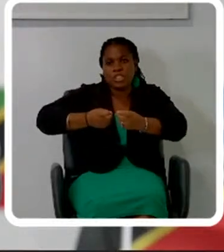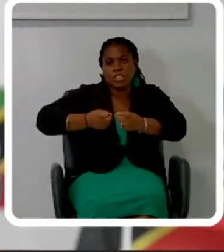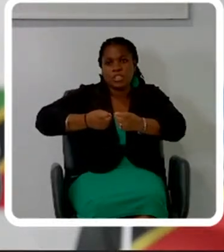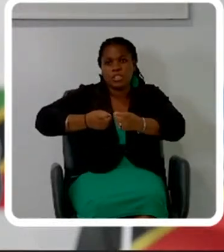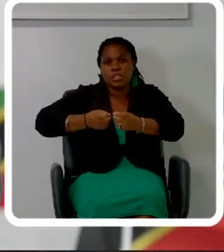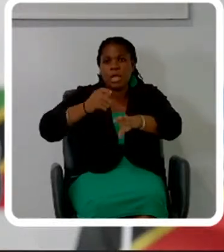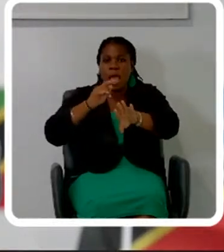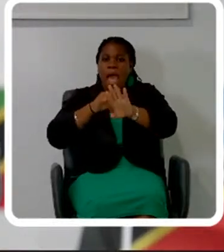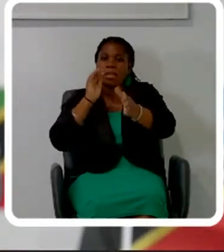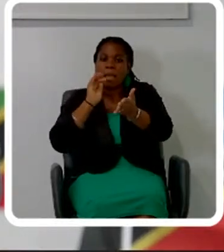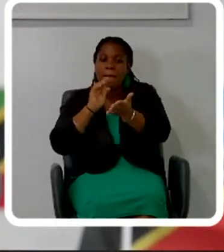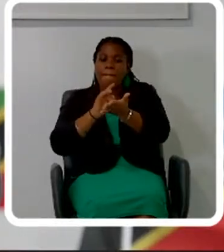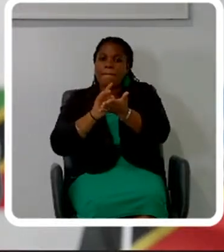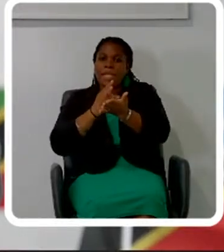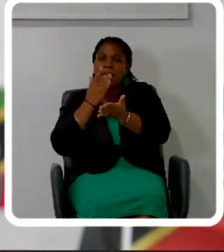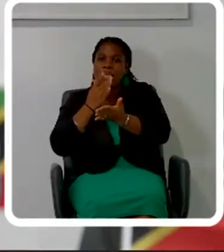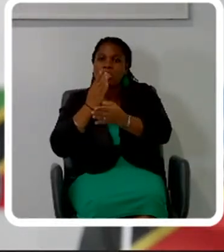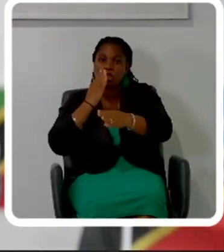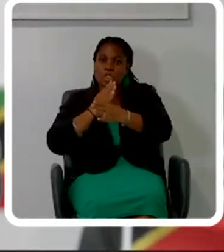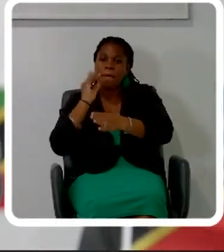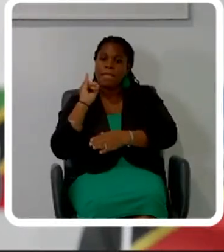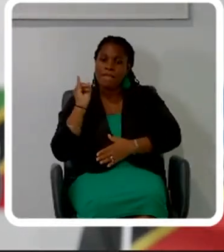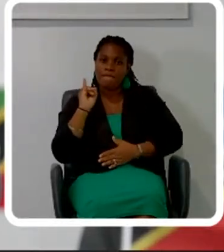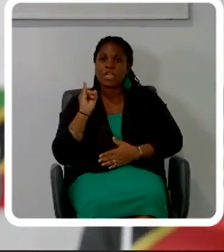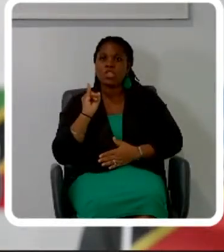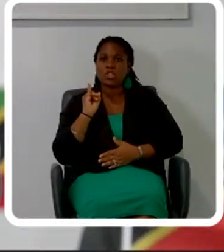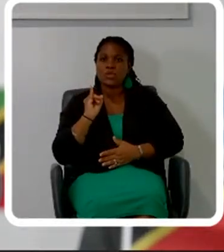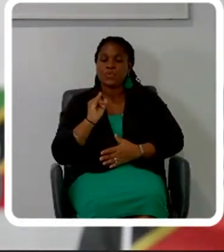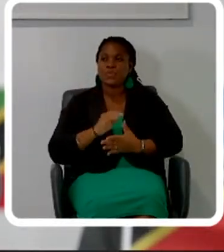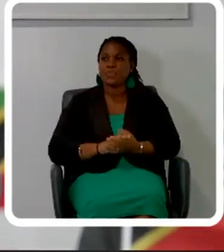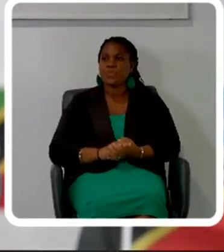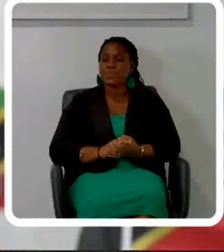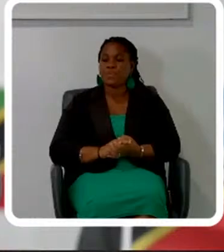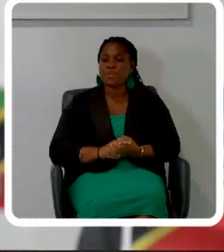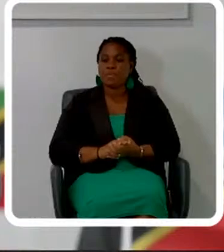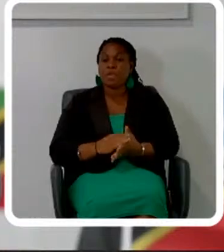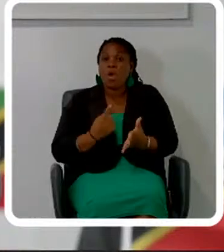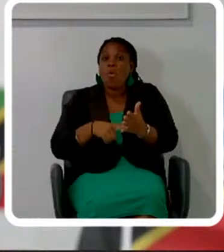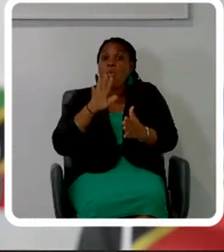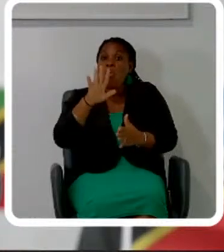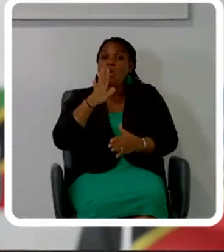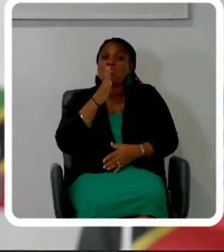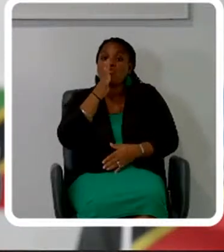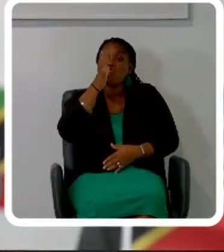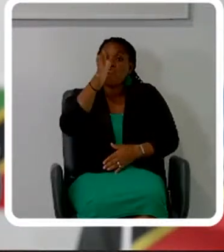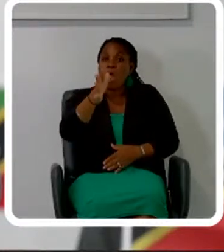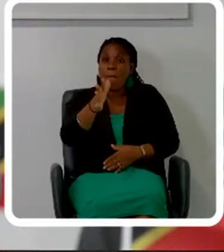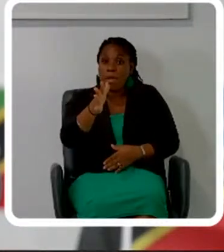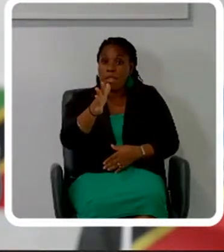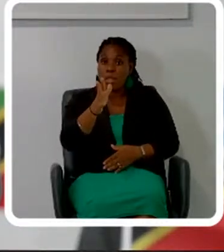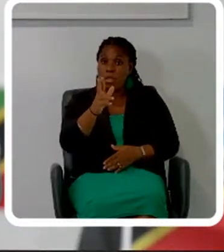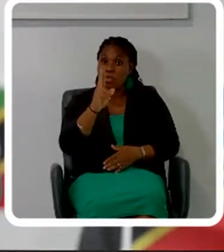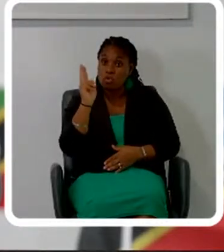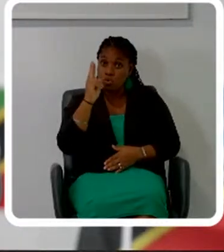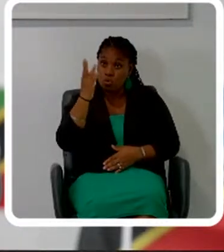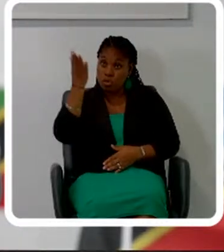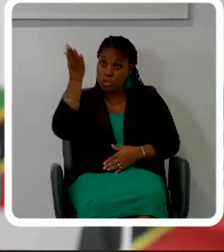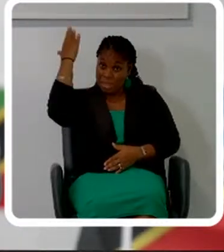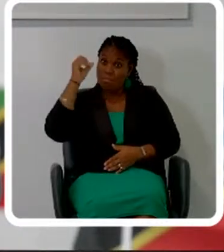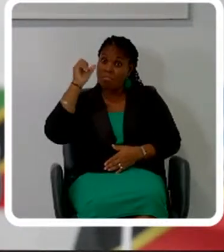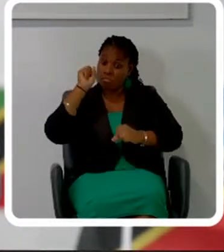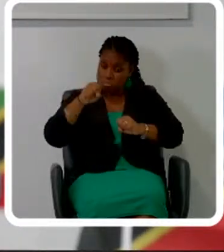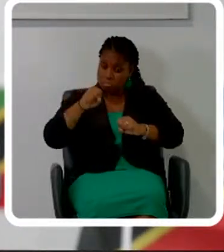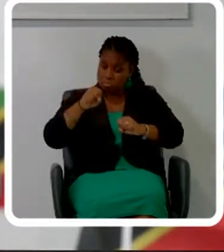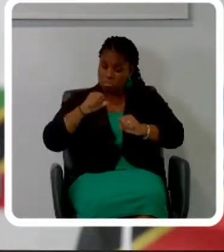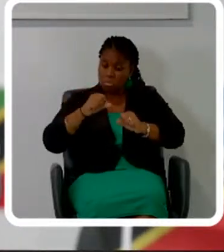that because you have a common cold, you do not need antibiotics. What your grandmother used to give you can still work. Lots